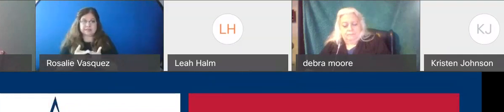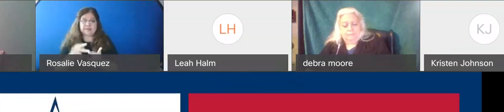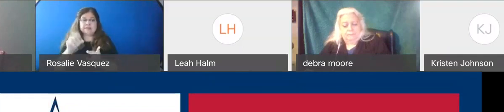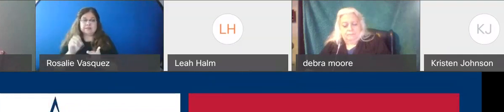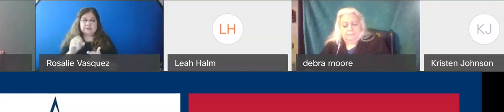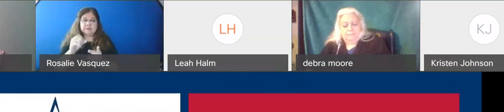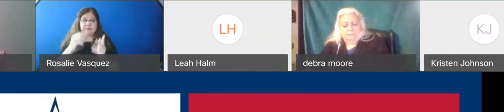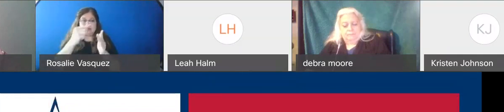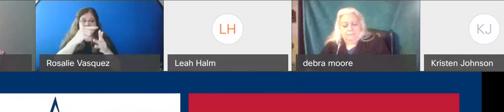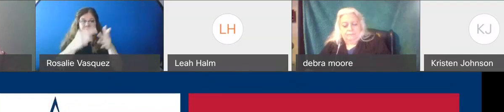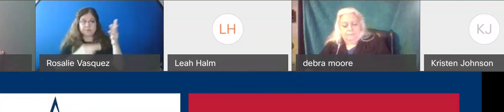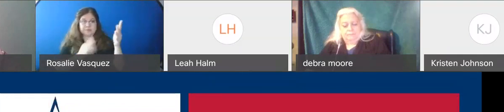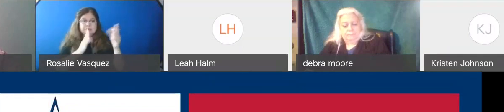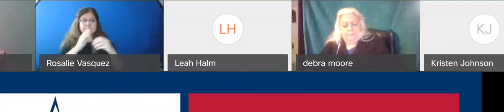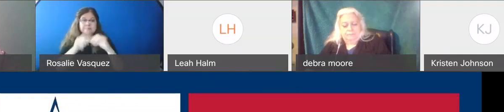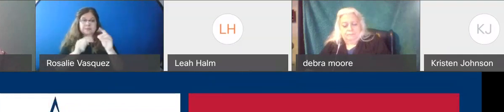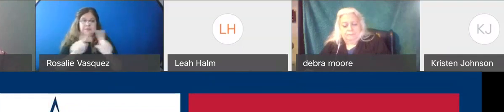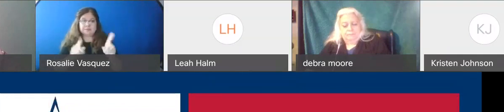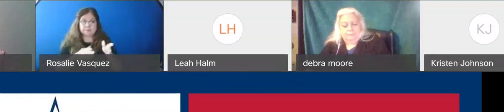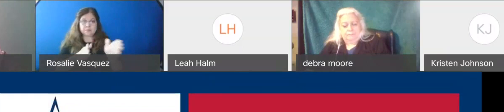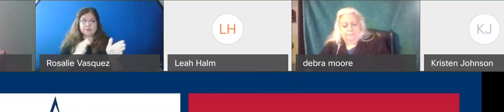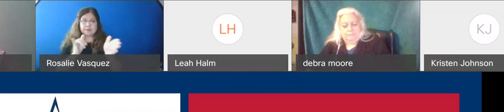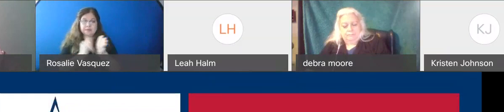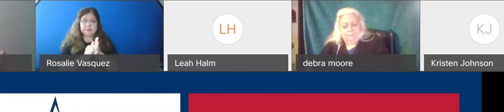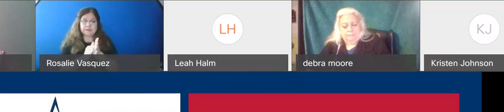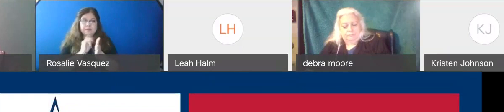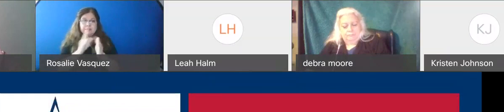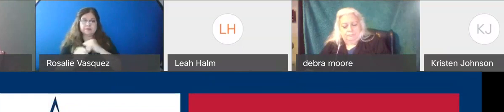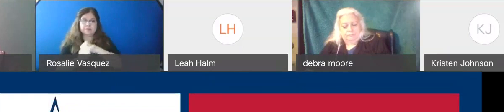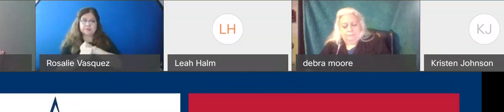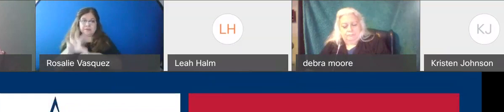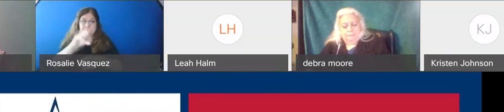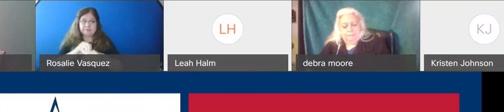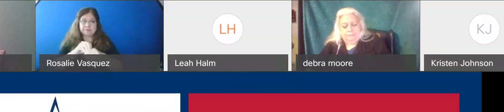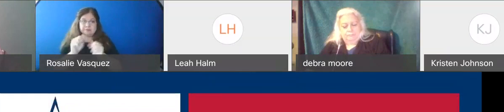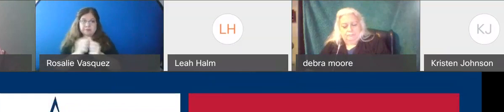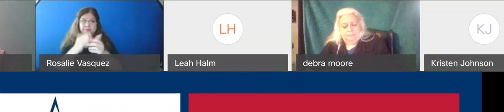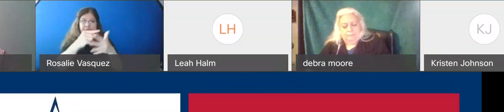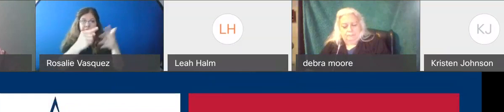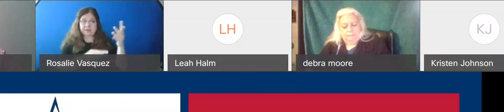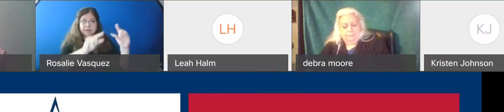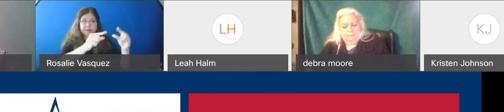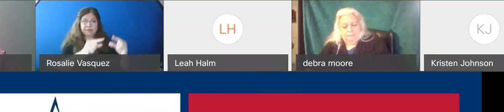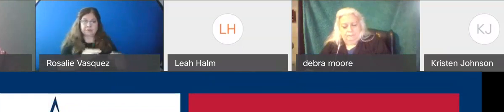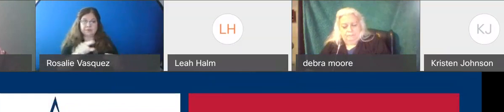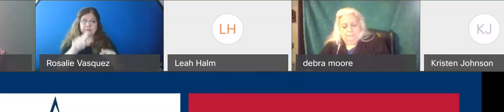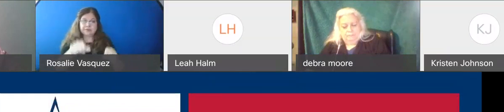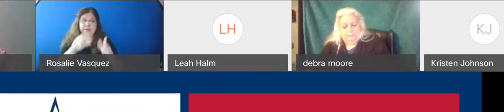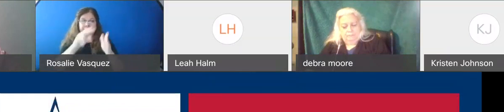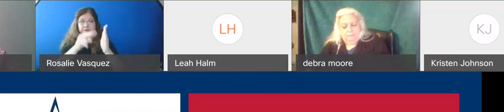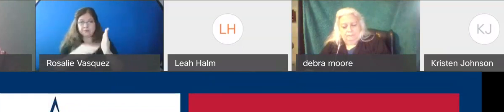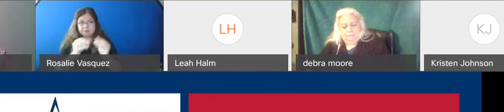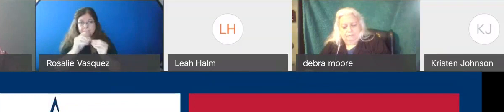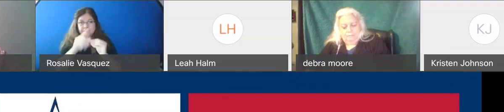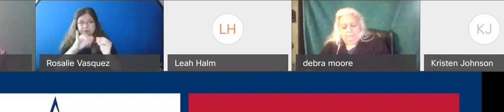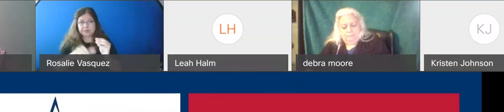of these talks about a different way that there's a risk involved with those categories. So you can read a little bit more about those